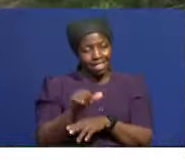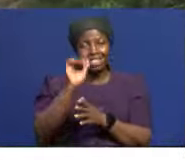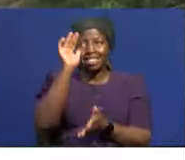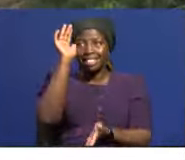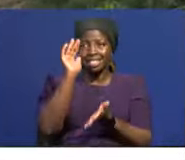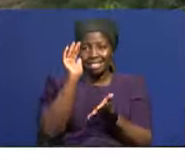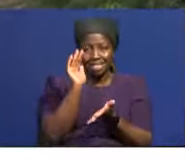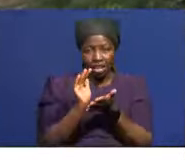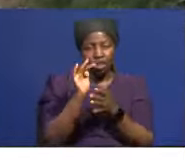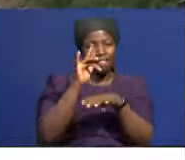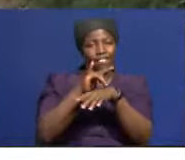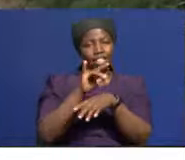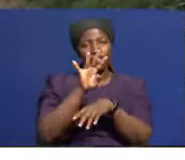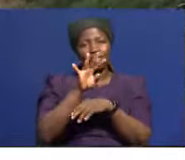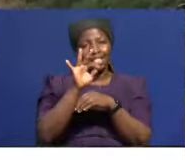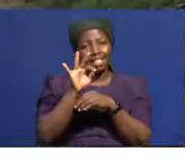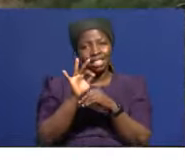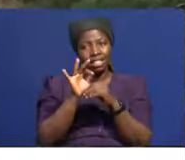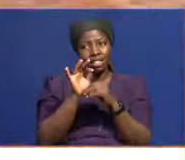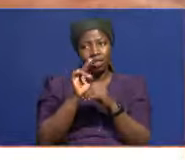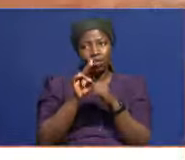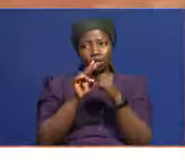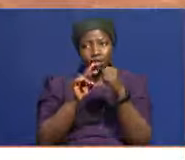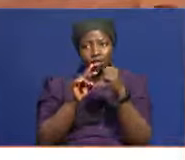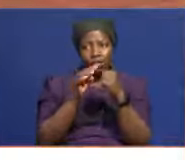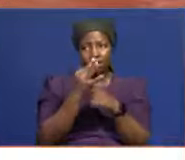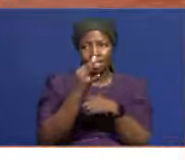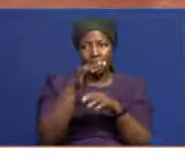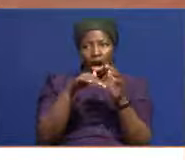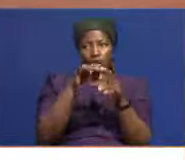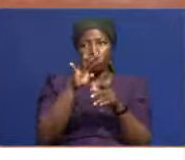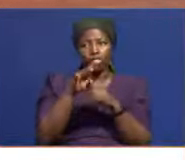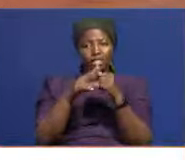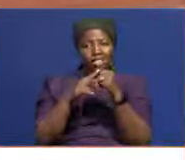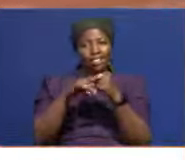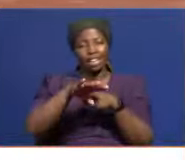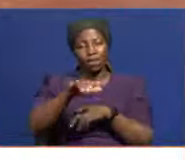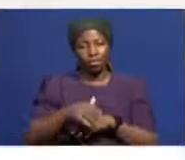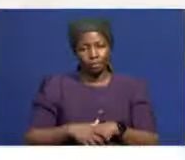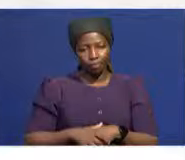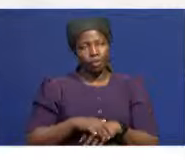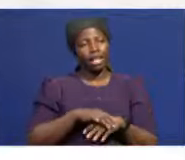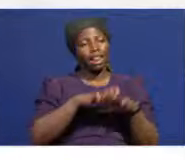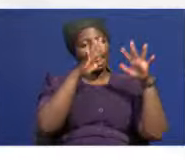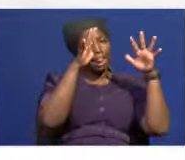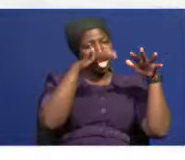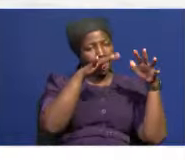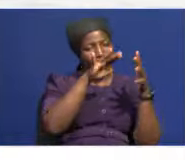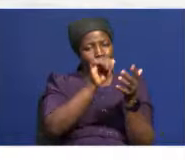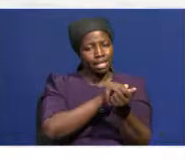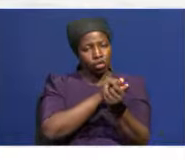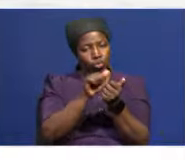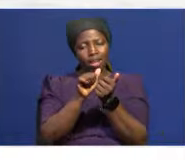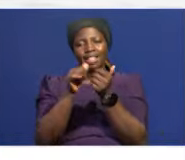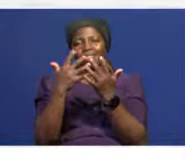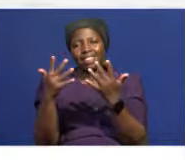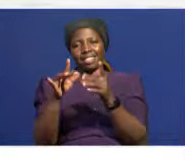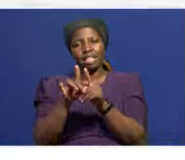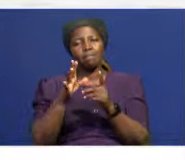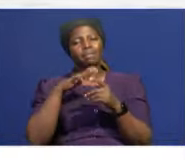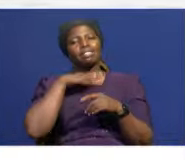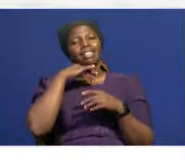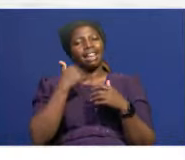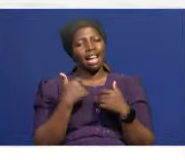the 47 counties. And with the rains come stories of death and destruction. According to Kenya Red Cross, there is likelihood